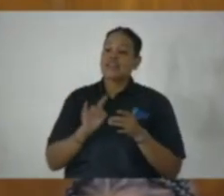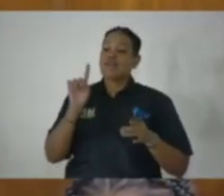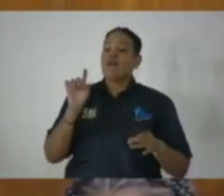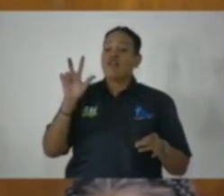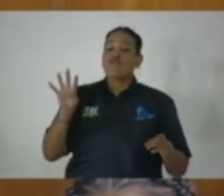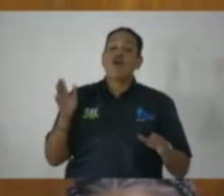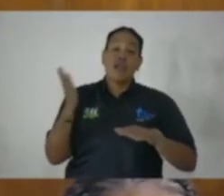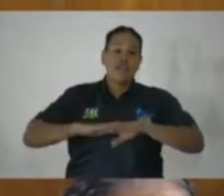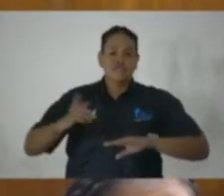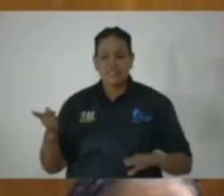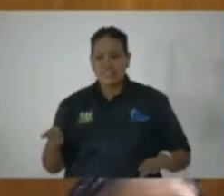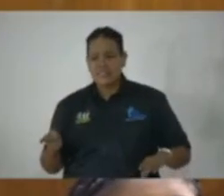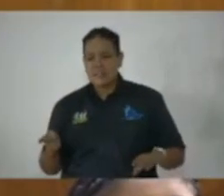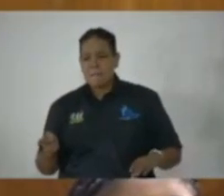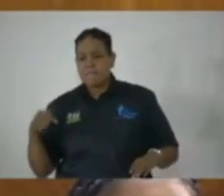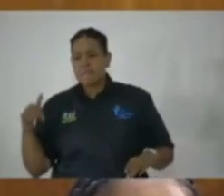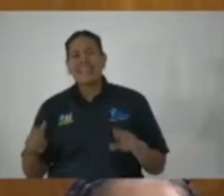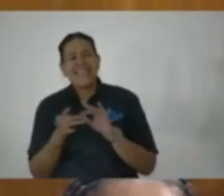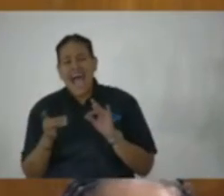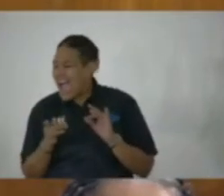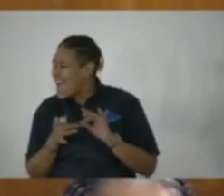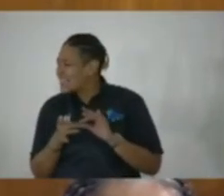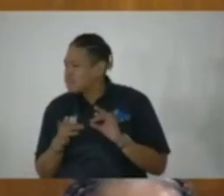134. So therefore, this argument